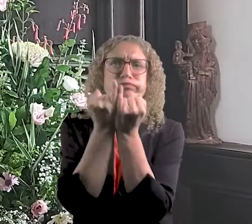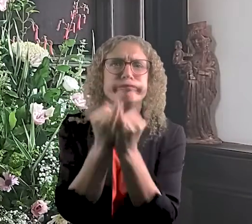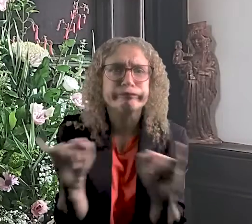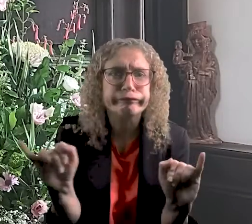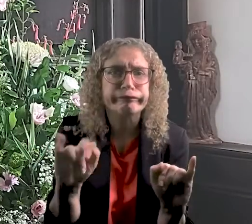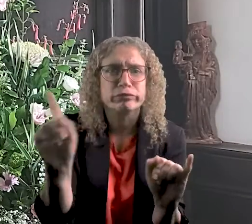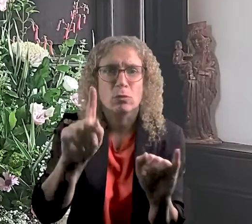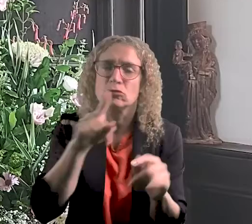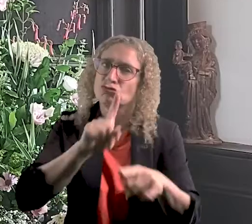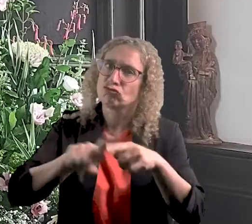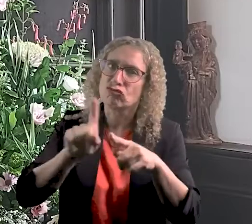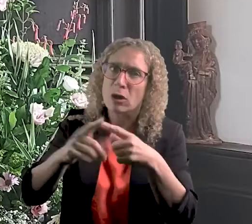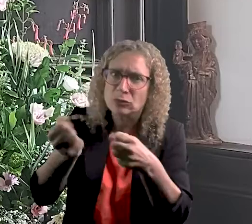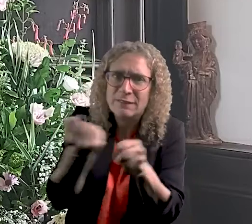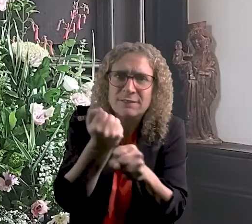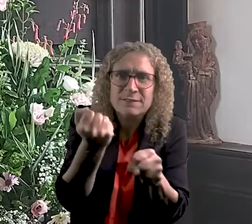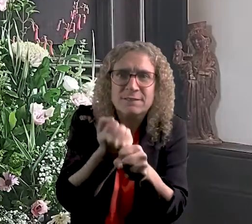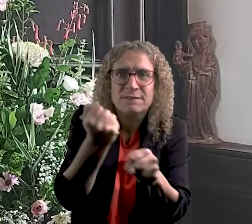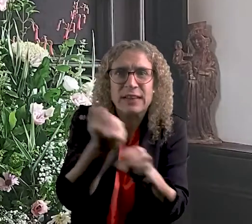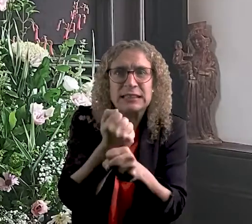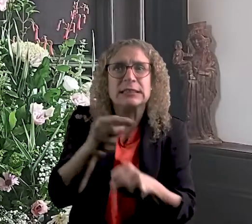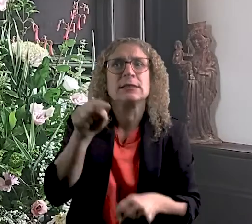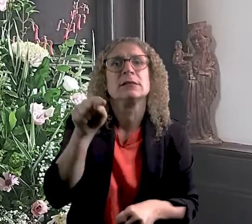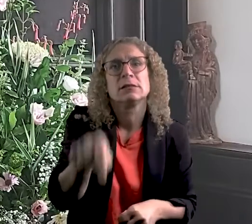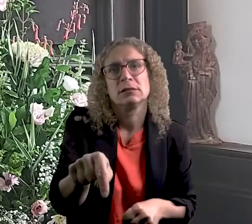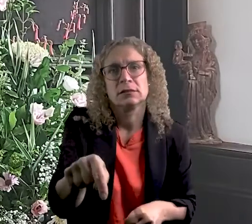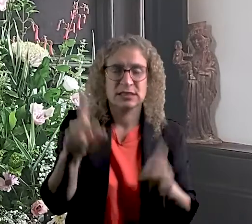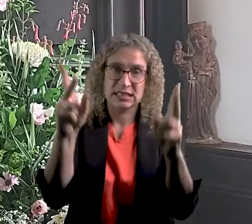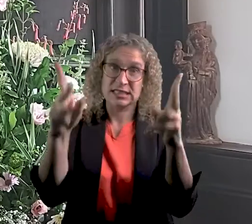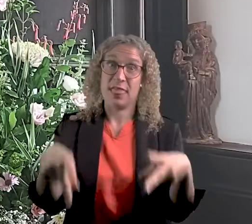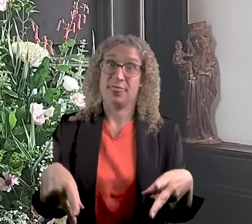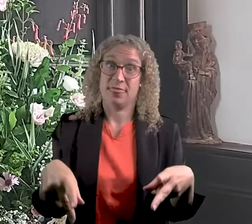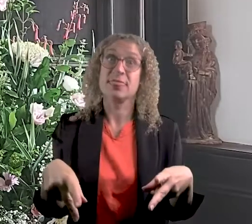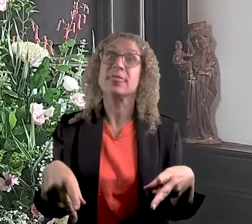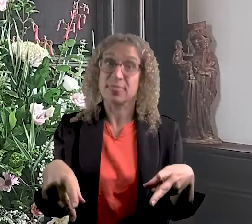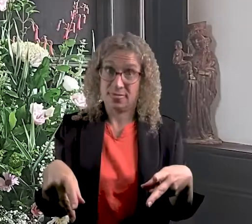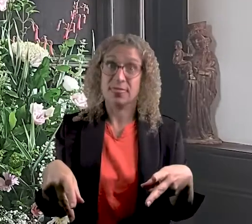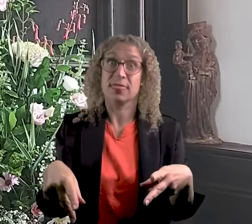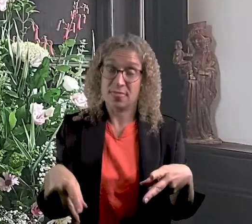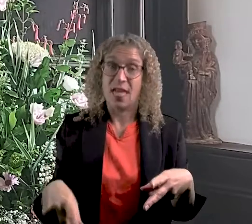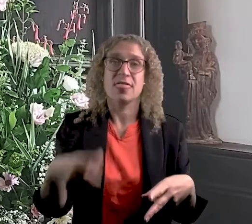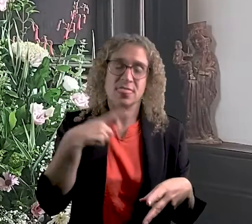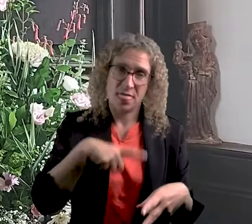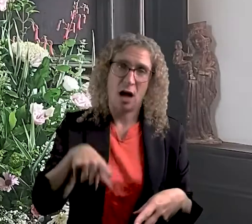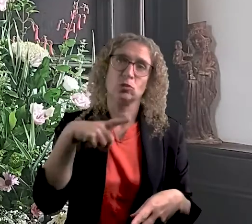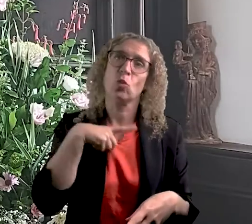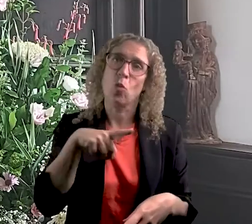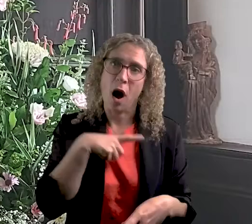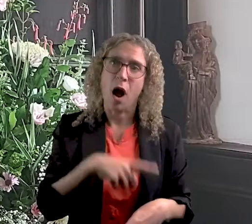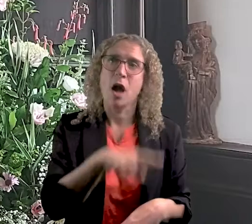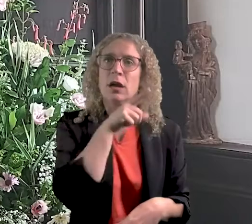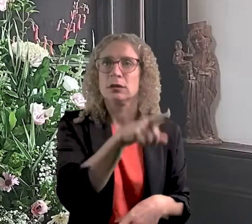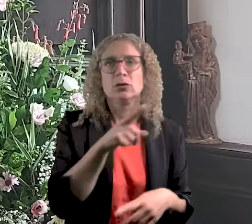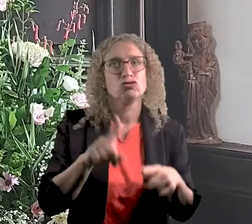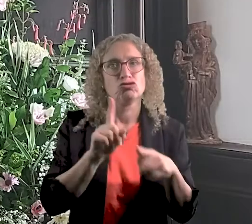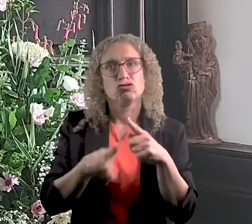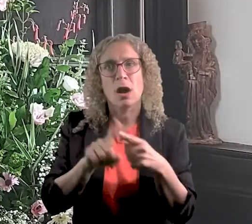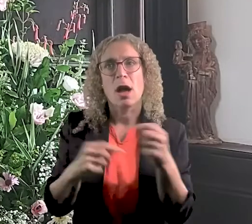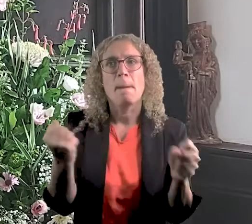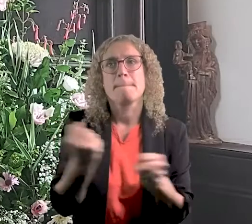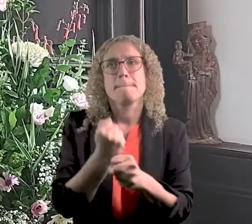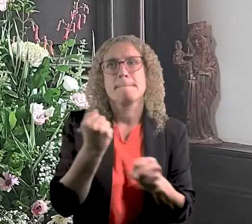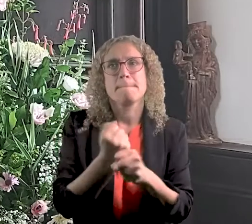and resolving of the great injustice, death, and from that, the raising up of an entirely